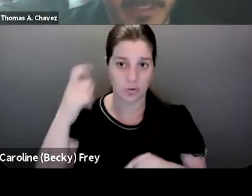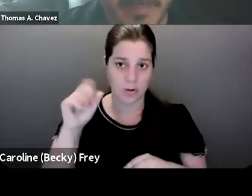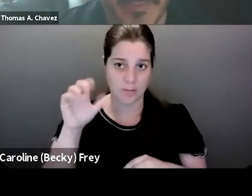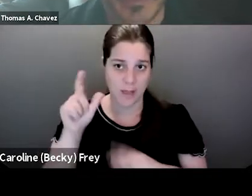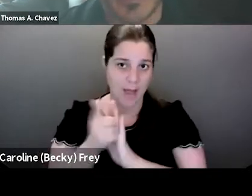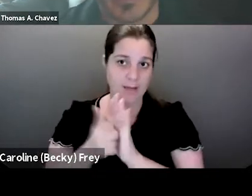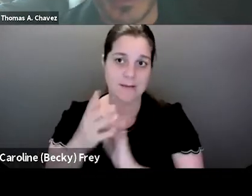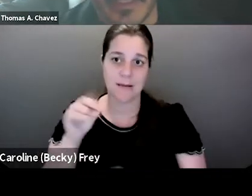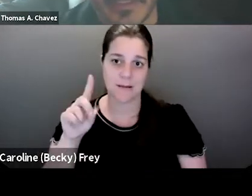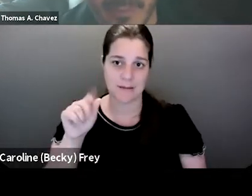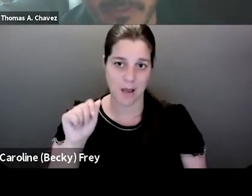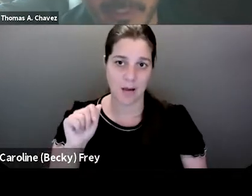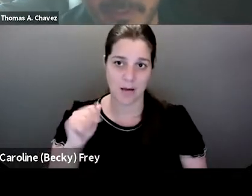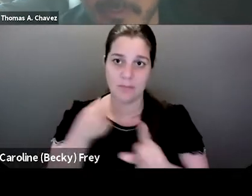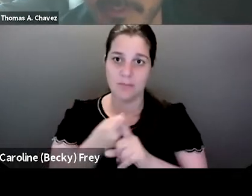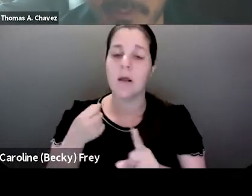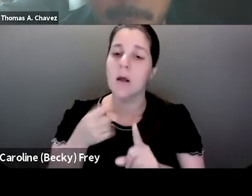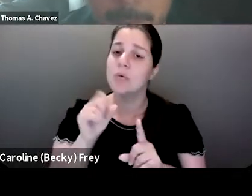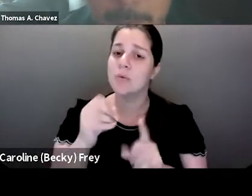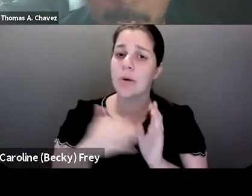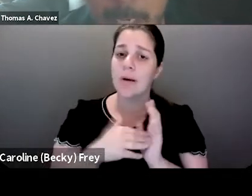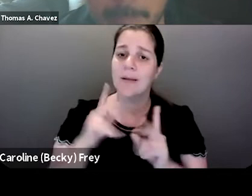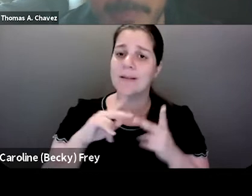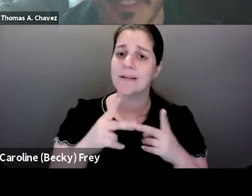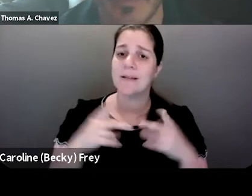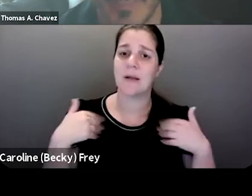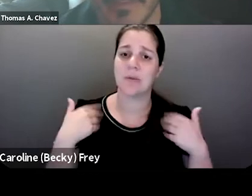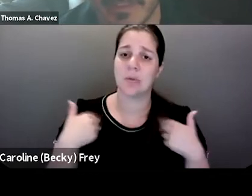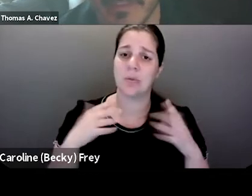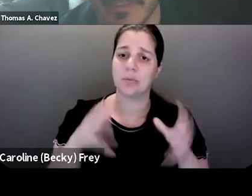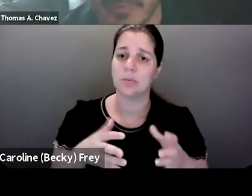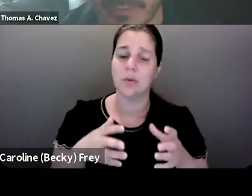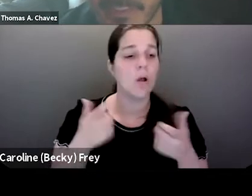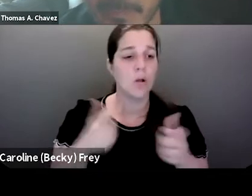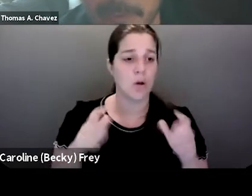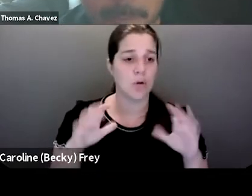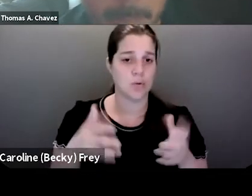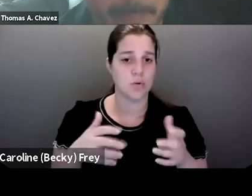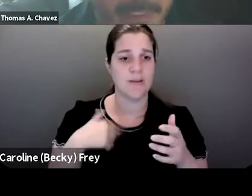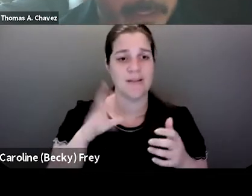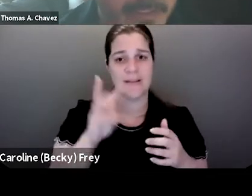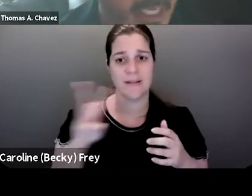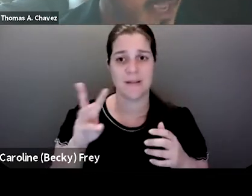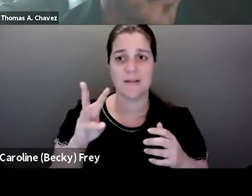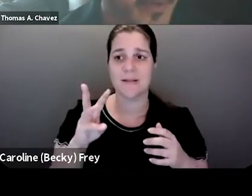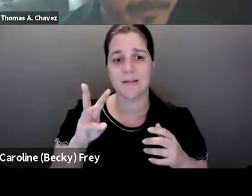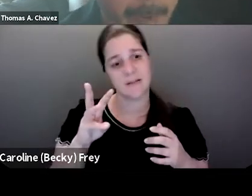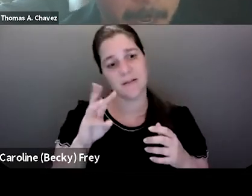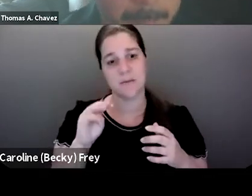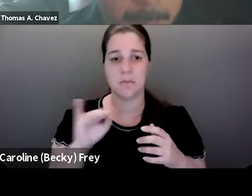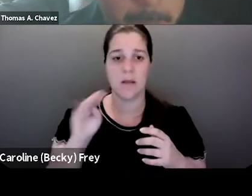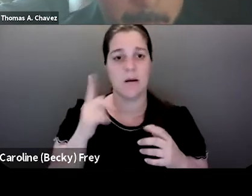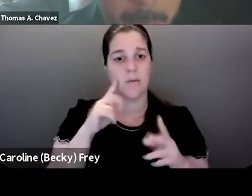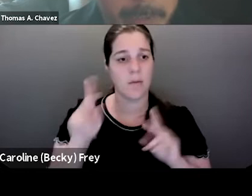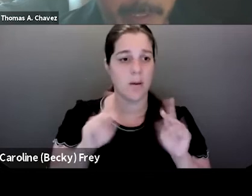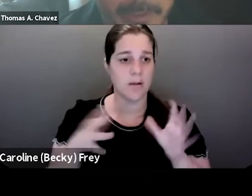The Latinx population is the second largest racial or ethnic group in the US, representing about 60.6 million of the population. 4 in